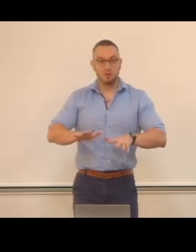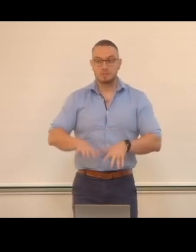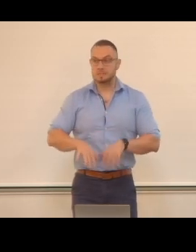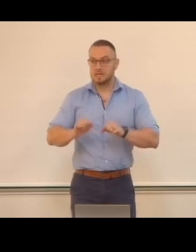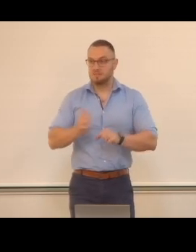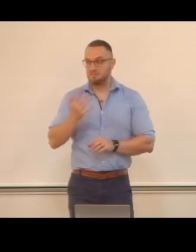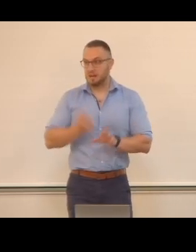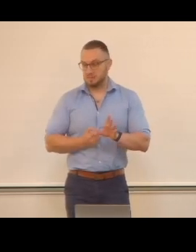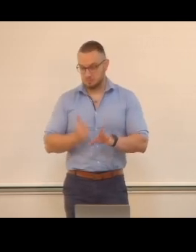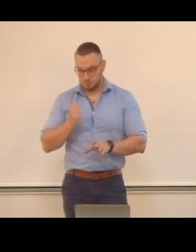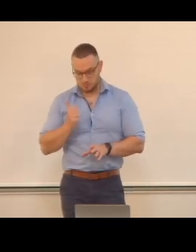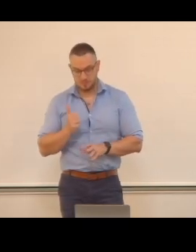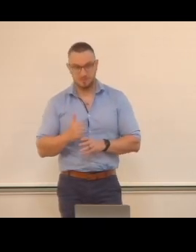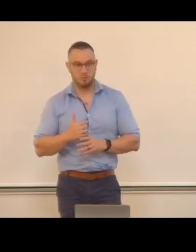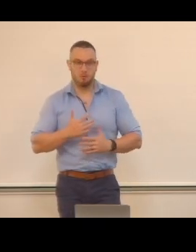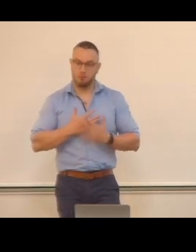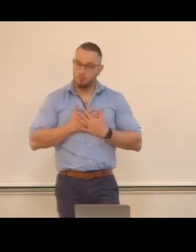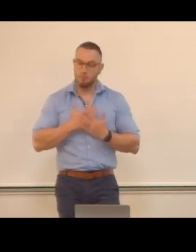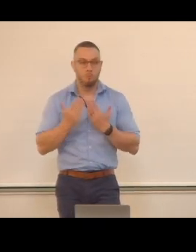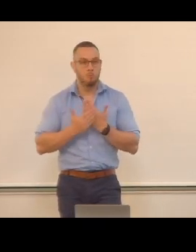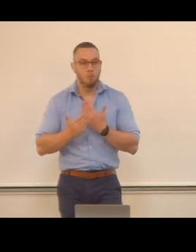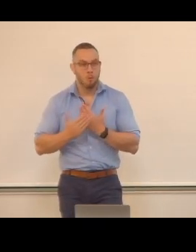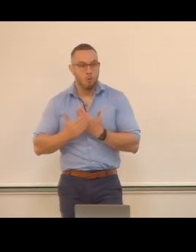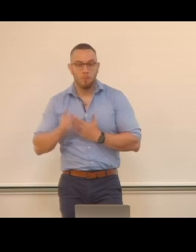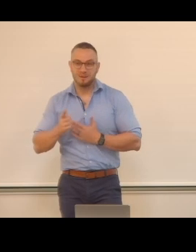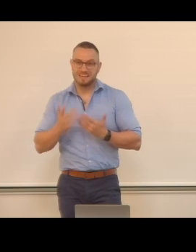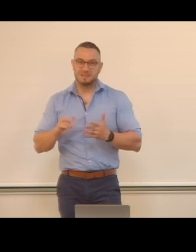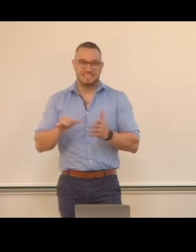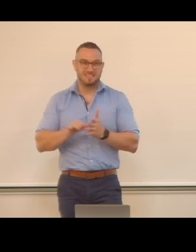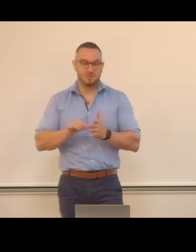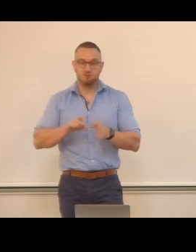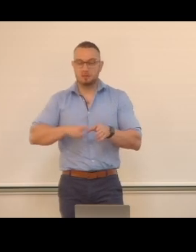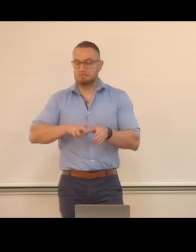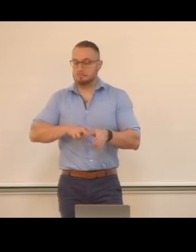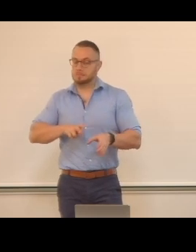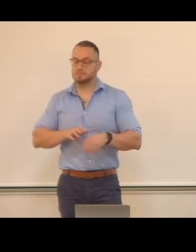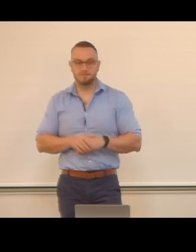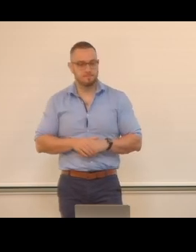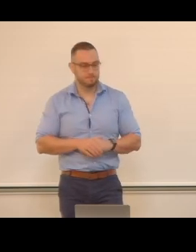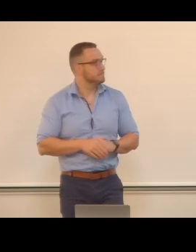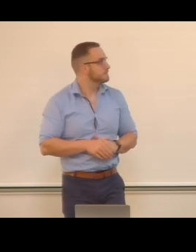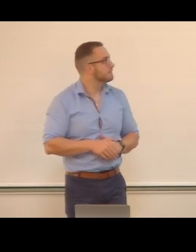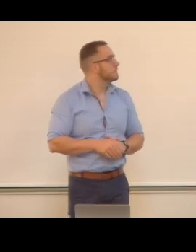past 5 years or so. I'd love to do more of them. It's getting harder and harder to break away, unfortunately.